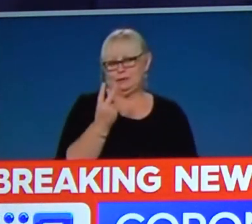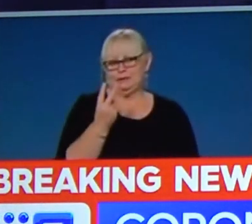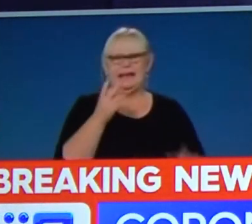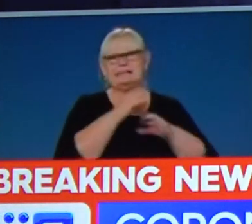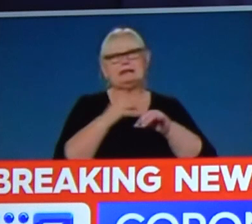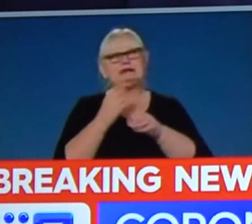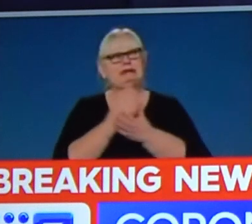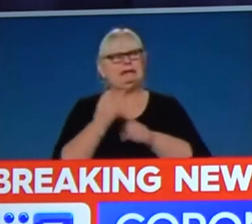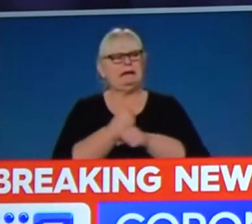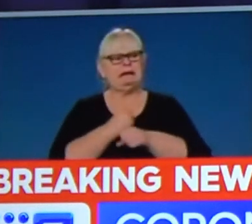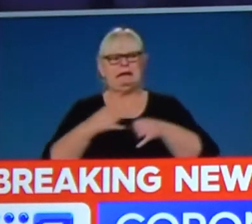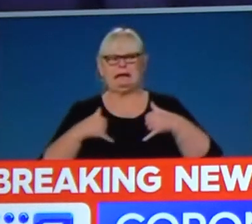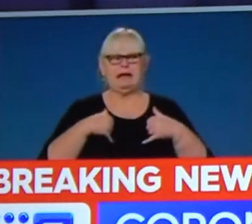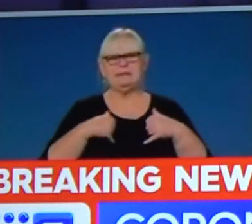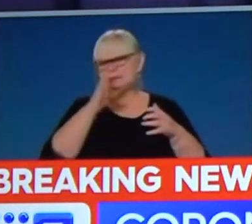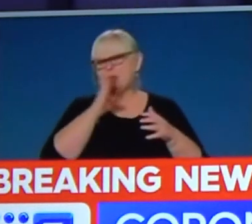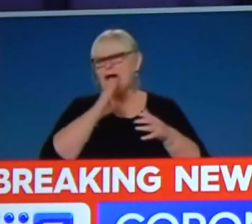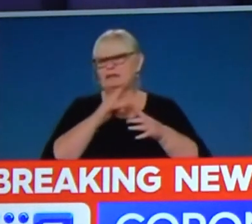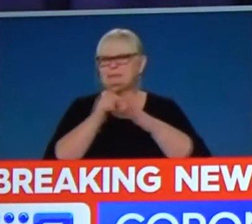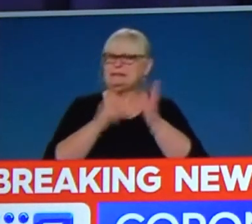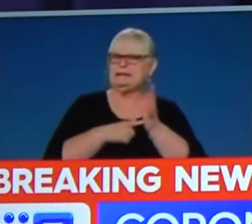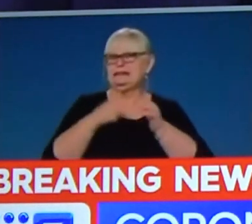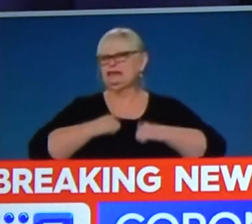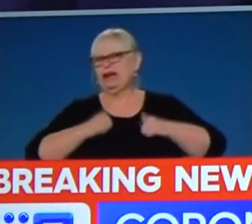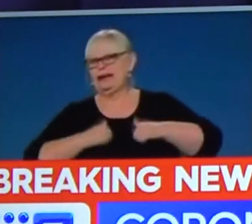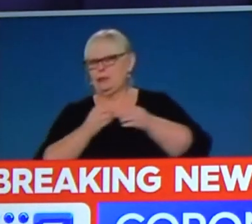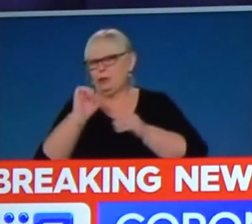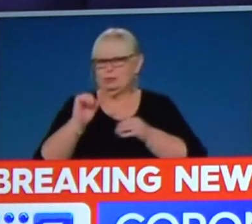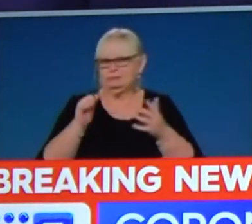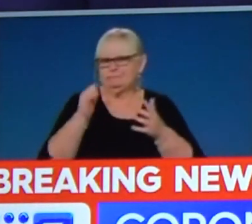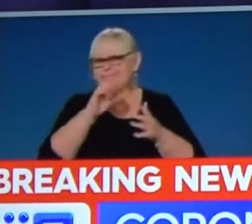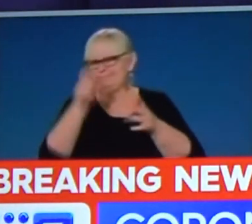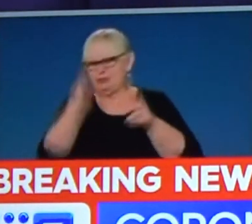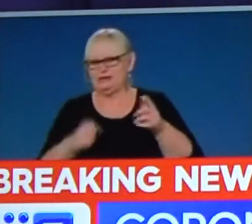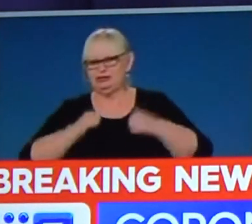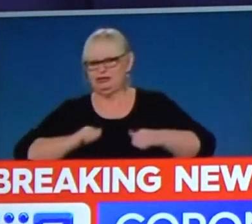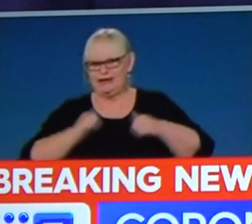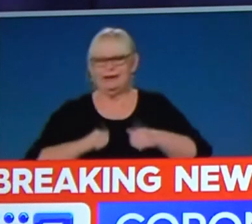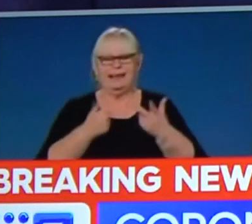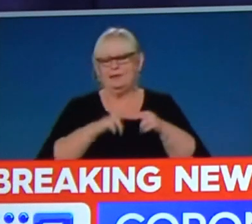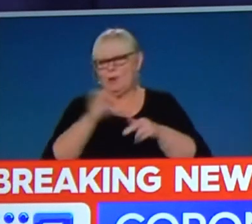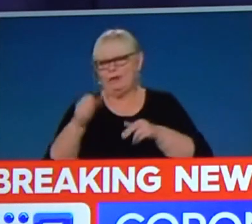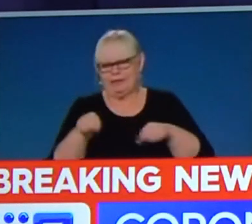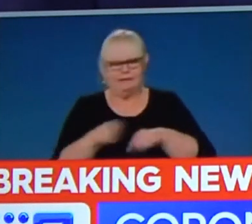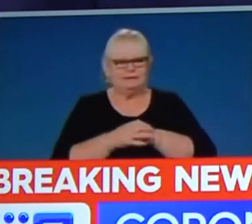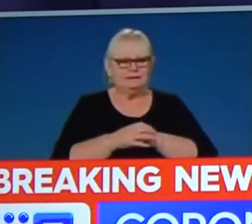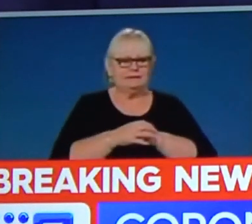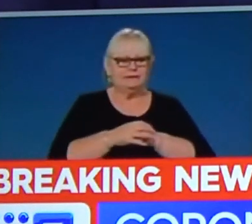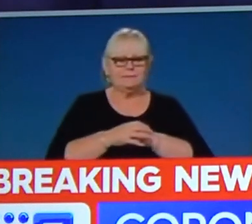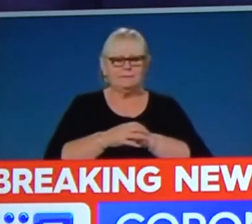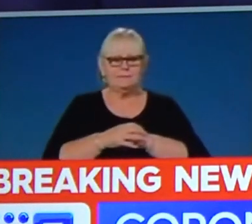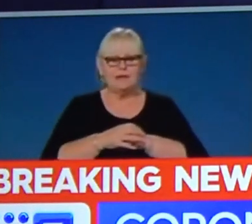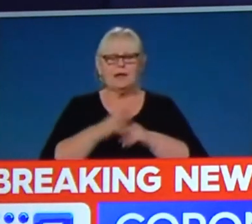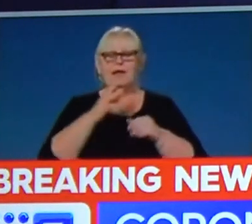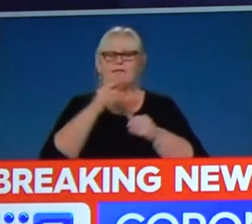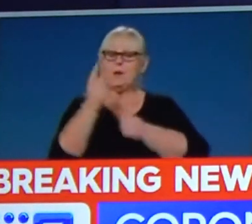make it a boot camp, that makes it a private session with your trainer for those who are accessing those services.